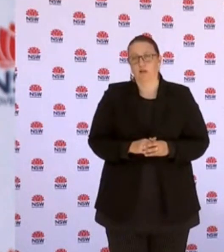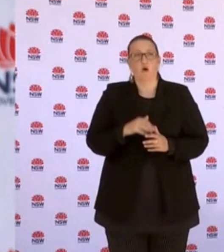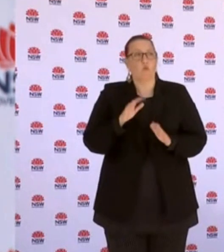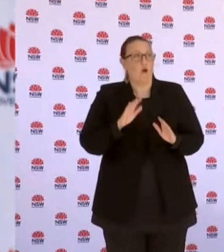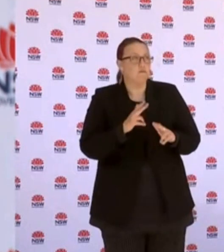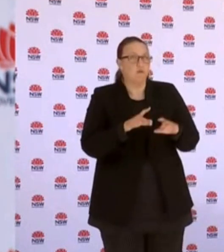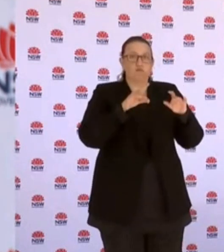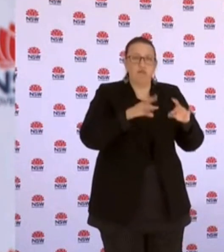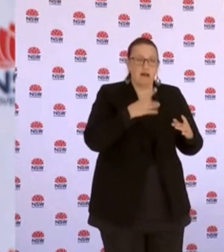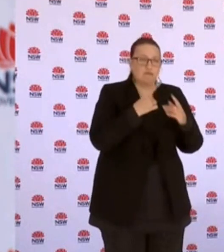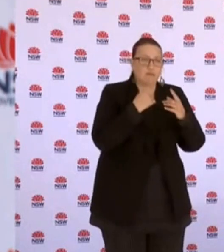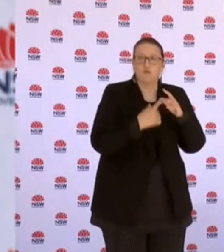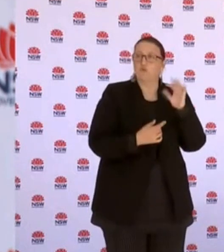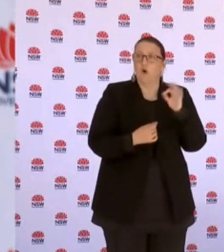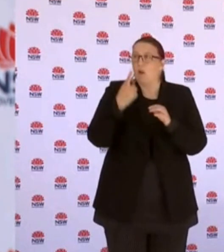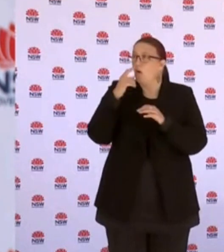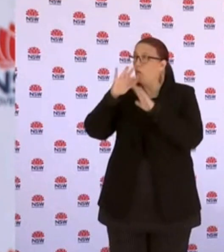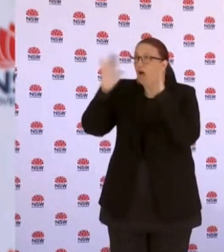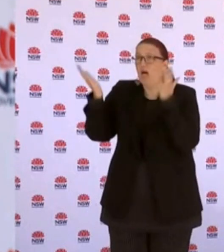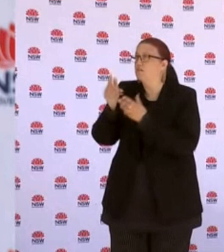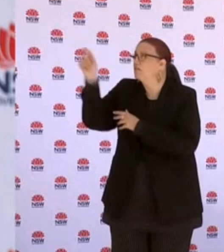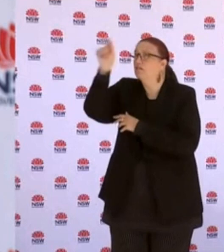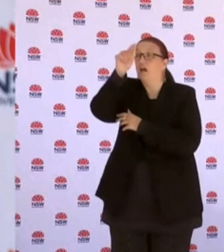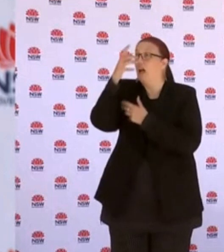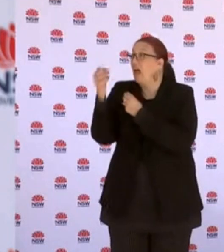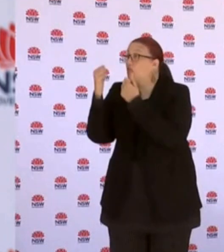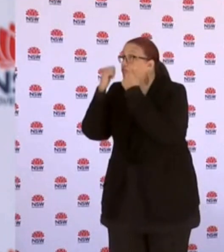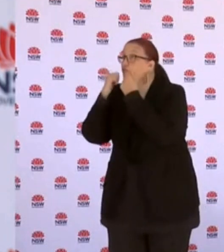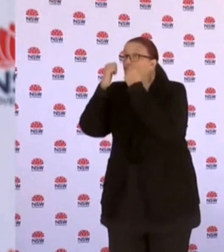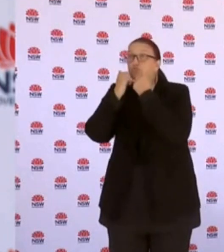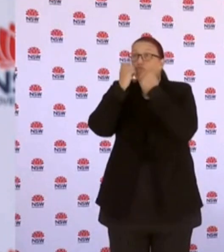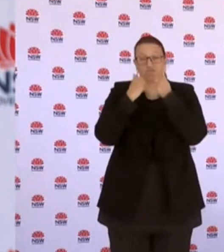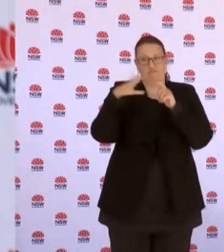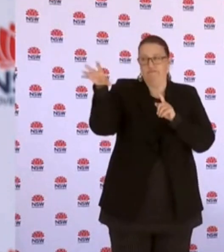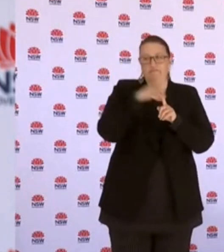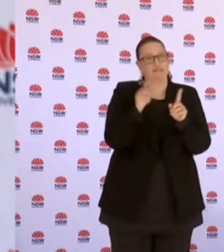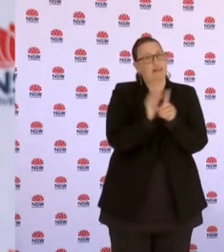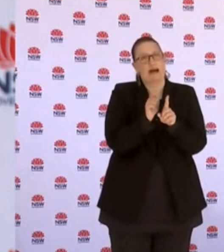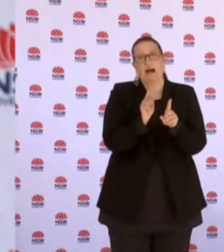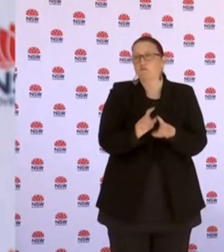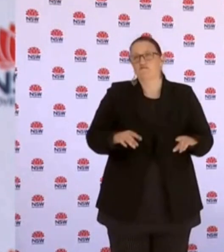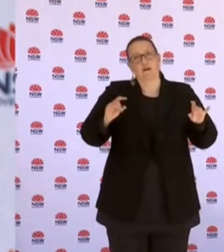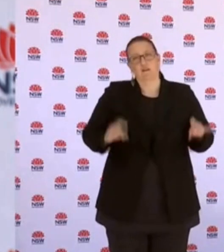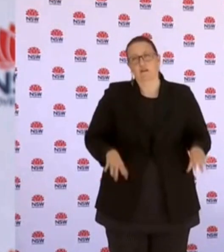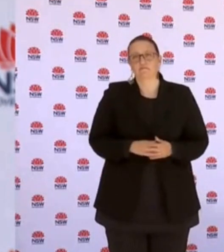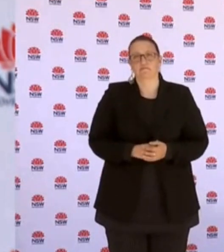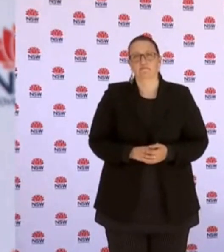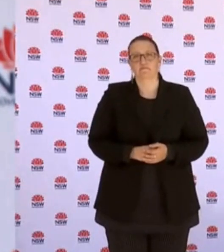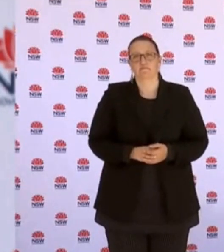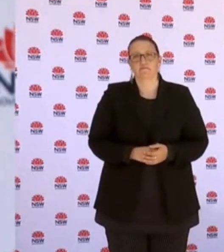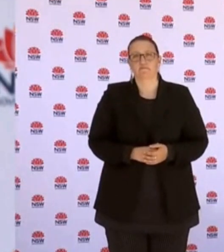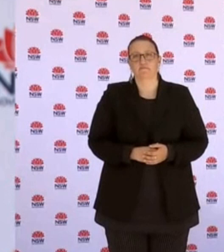have large studies worldwide which confirm that the 2 doses of both the AstraZeneca